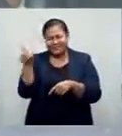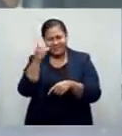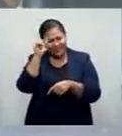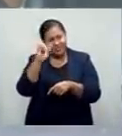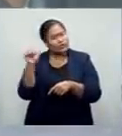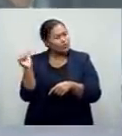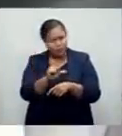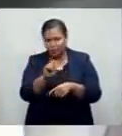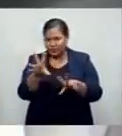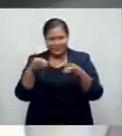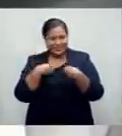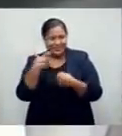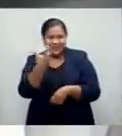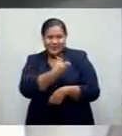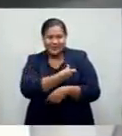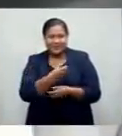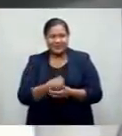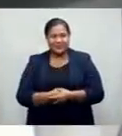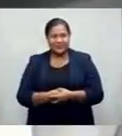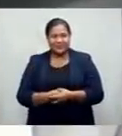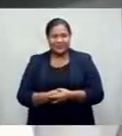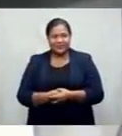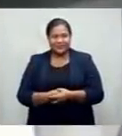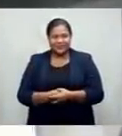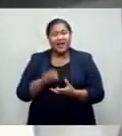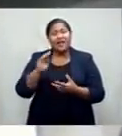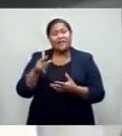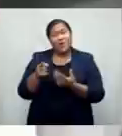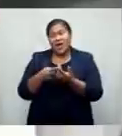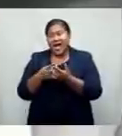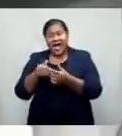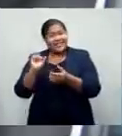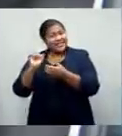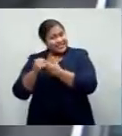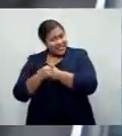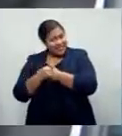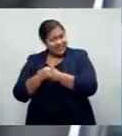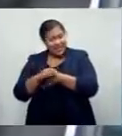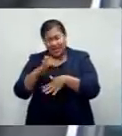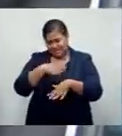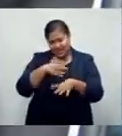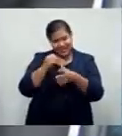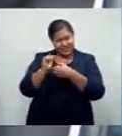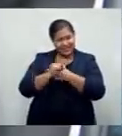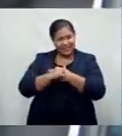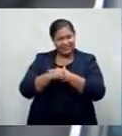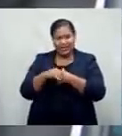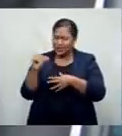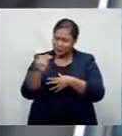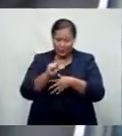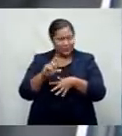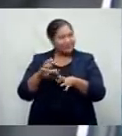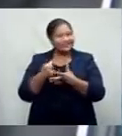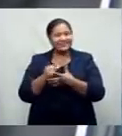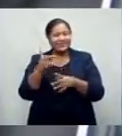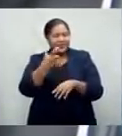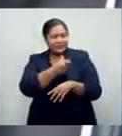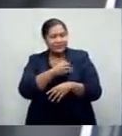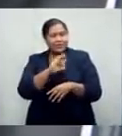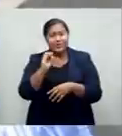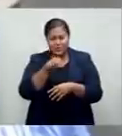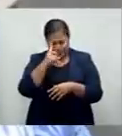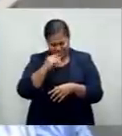their vaccination. For others' safety and for my own safety that I get vaccinated. I think everyone should get vaccinated so we can